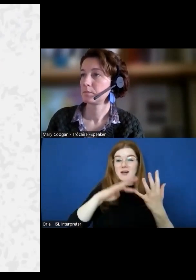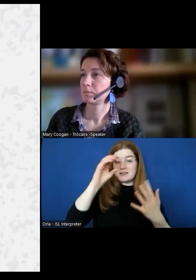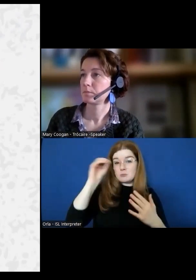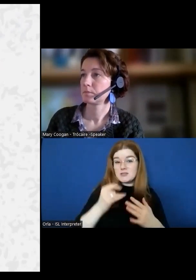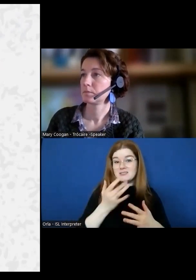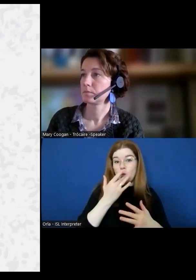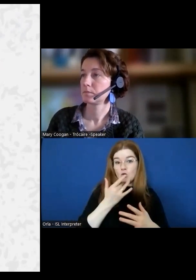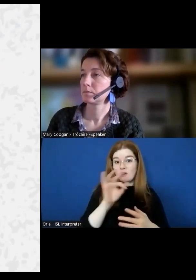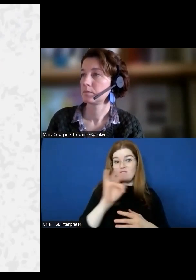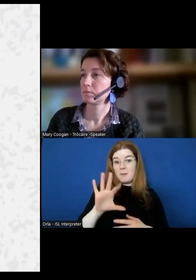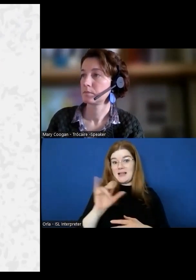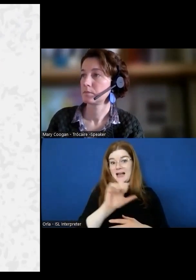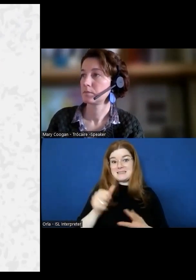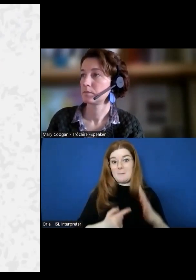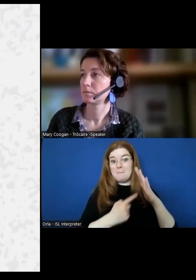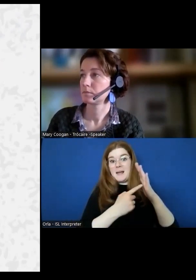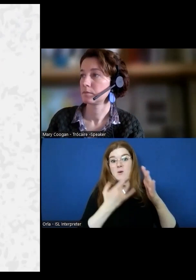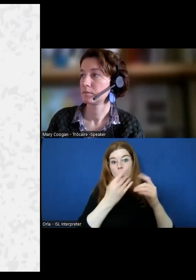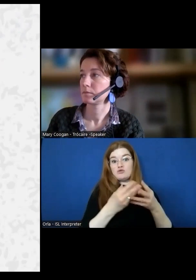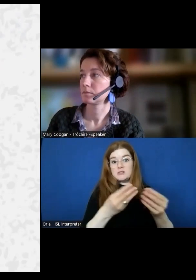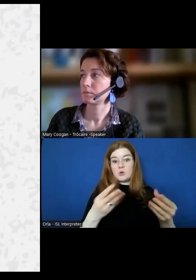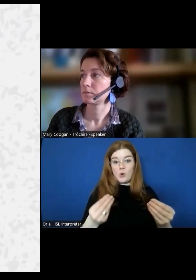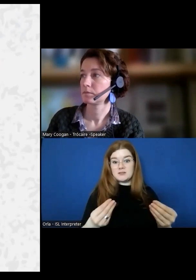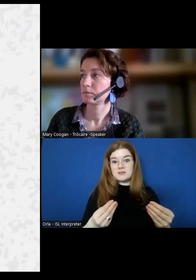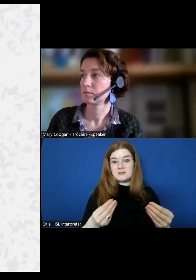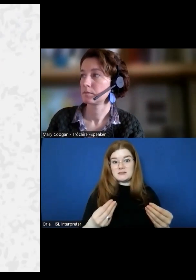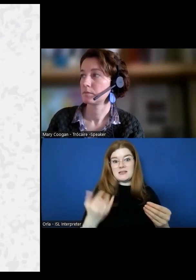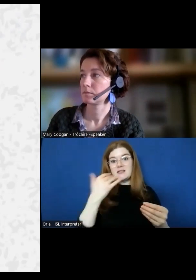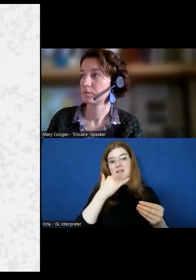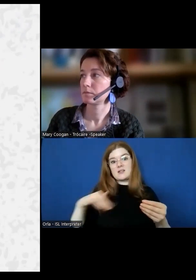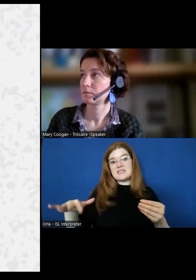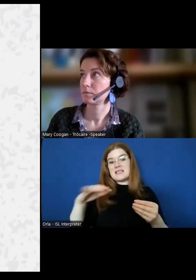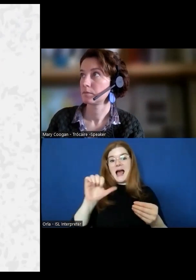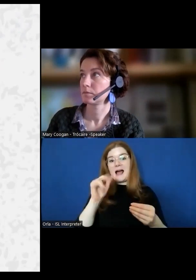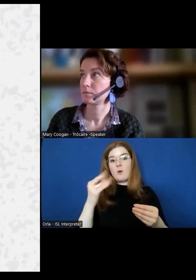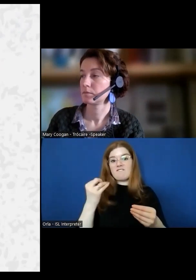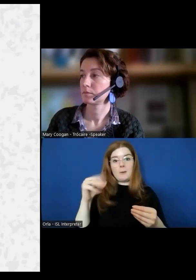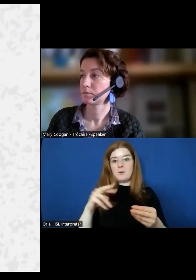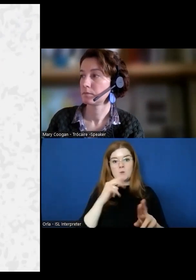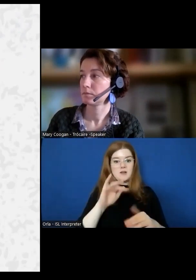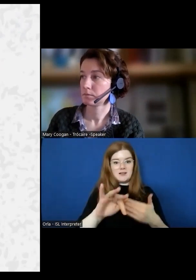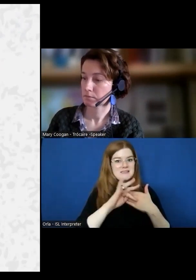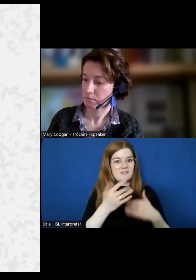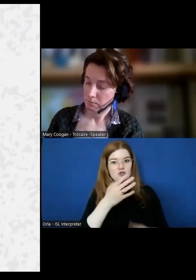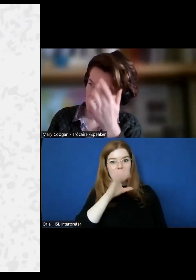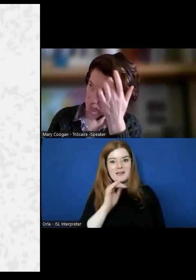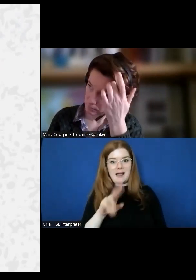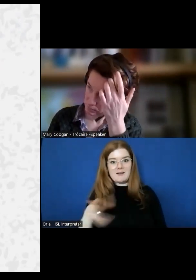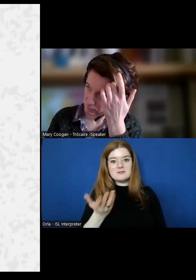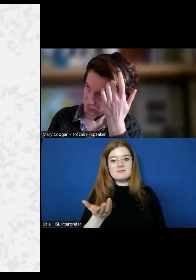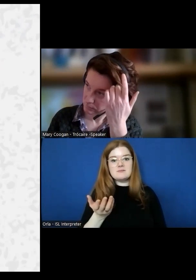water from Gaza's main water source, the coastal aquifer, was considered unsafe to drink.